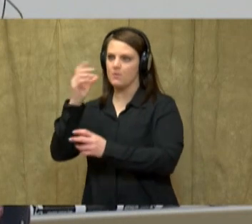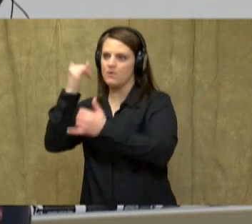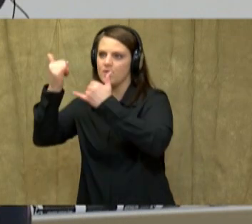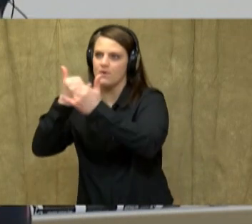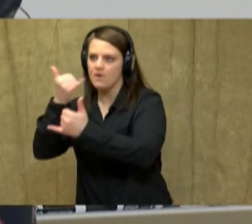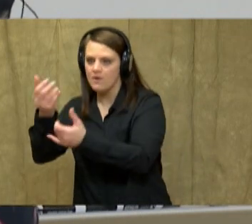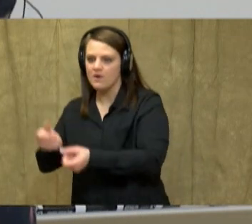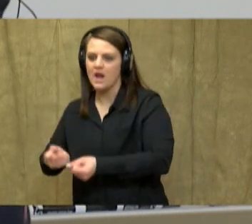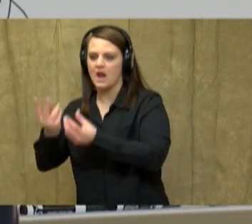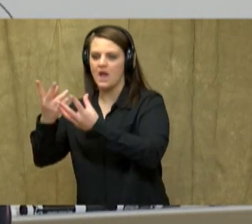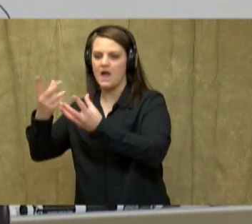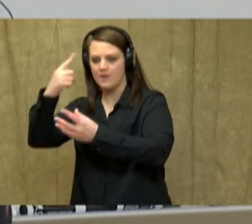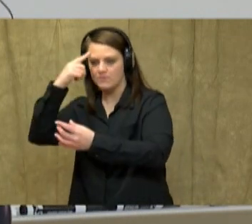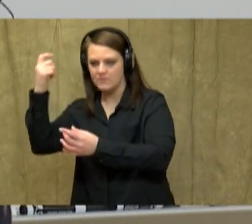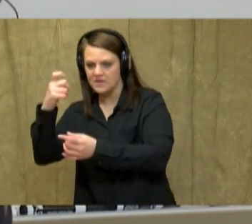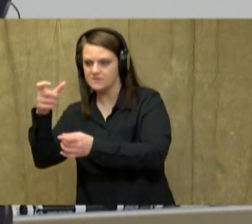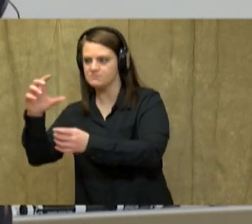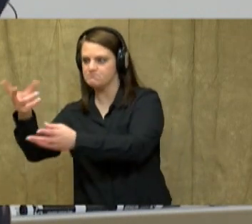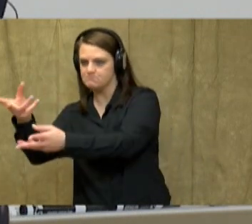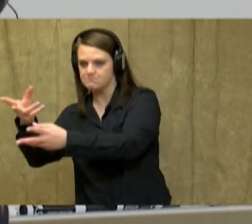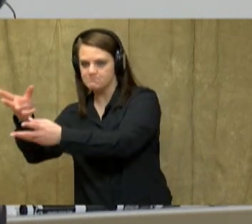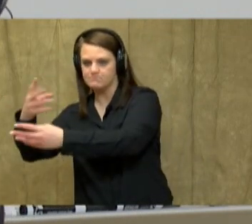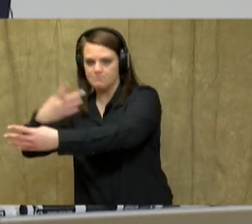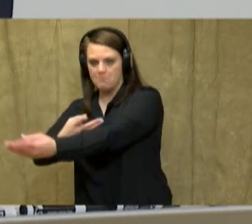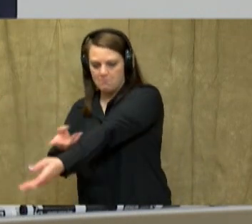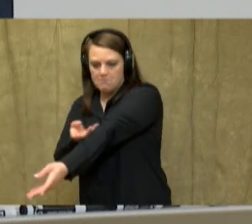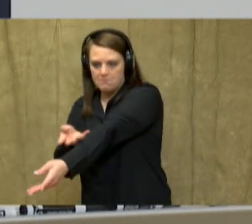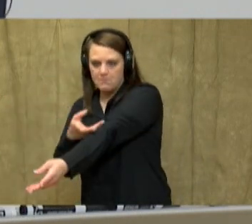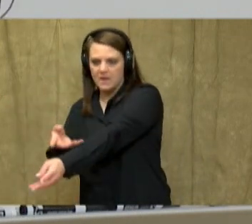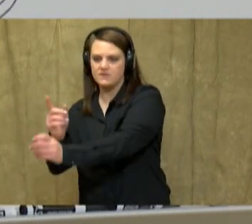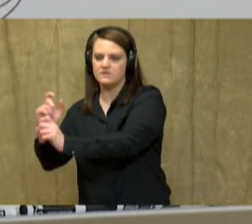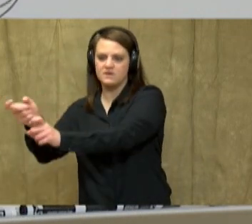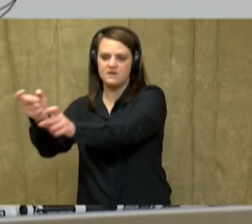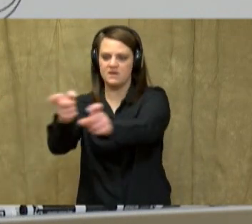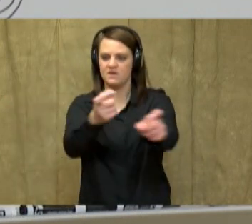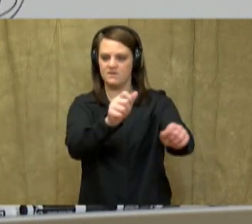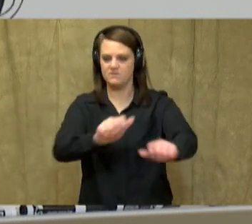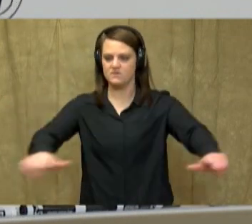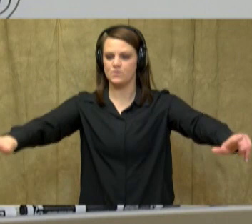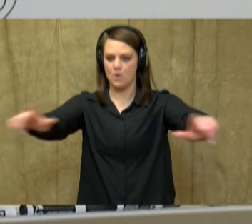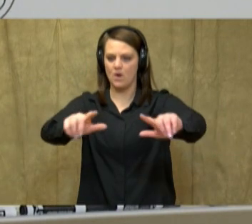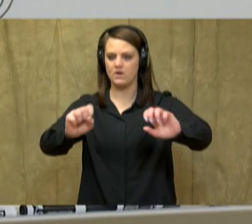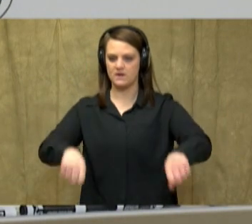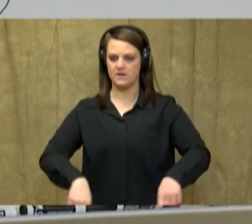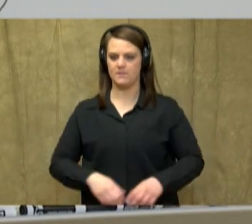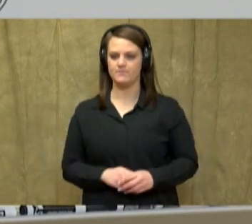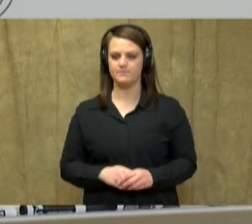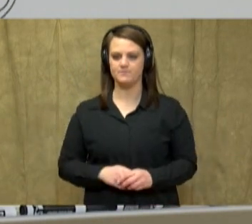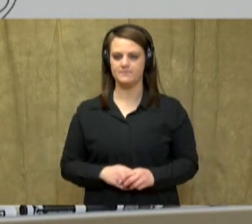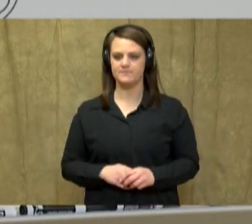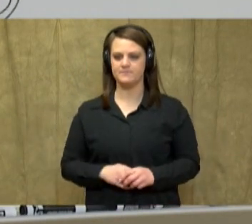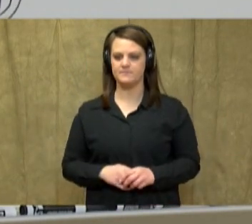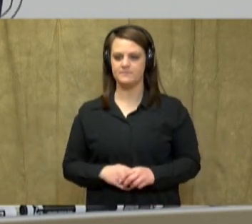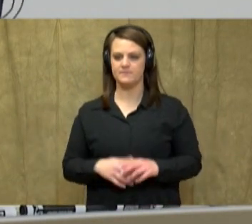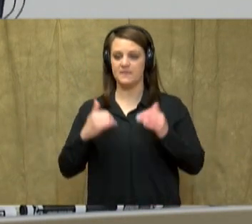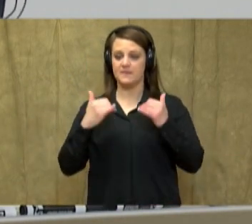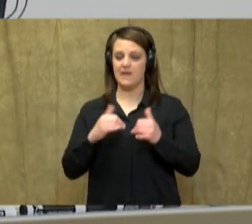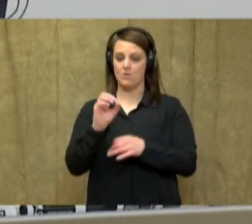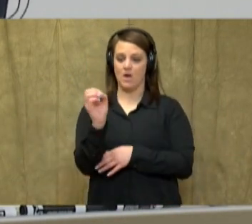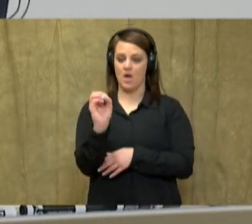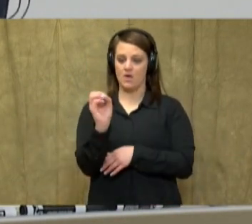because they can give it to everybody in an emergency. It is the universal donor. Now, if you were O,